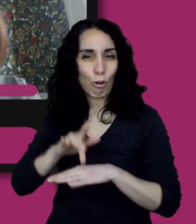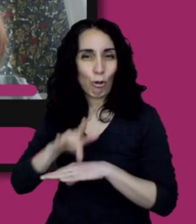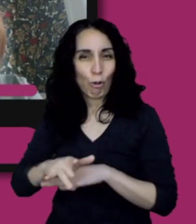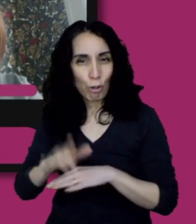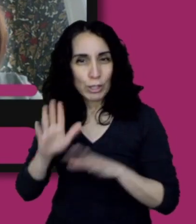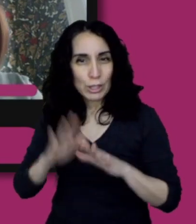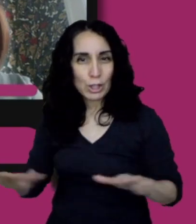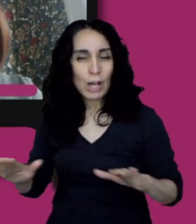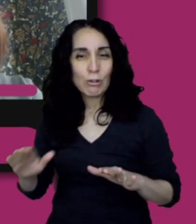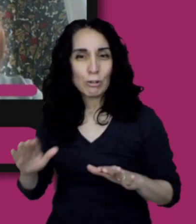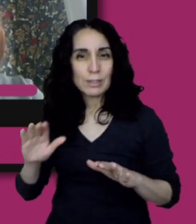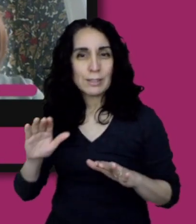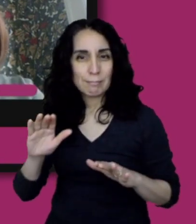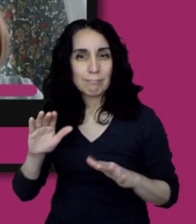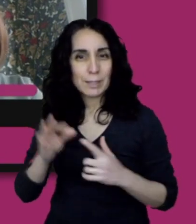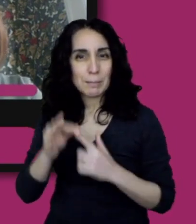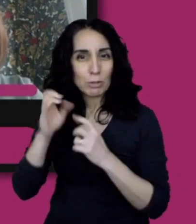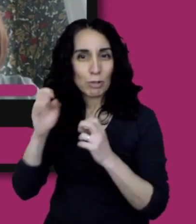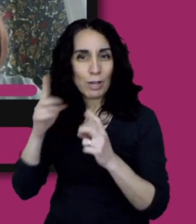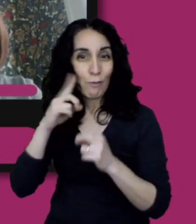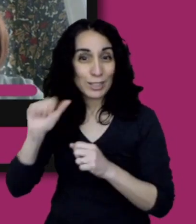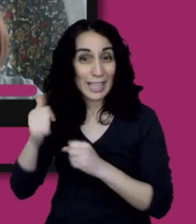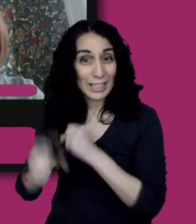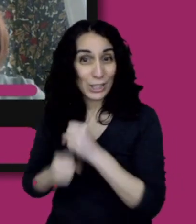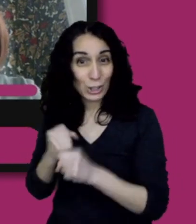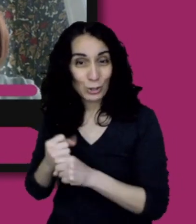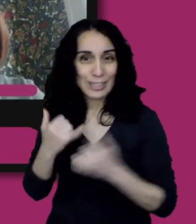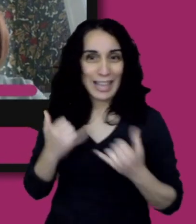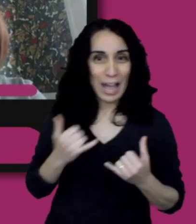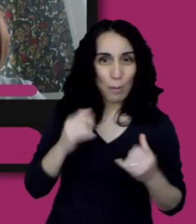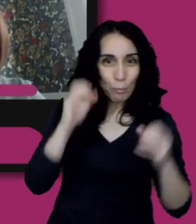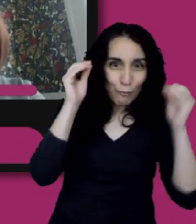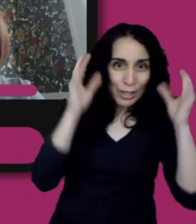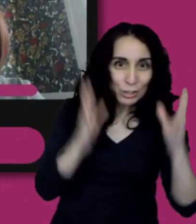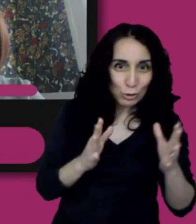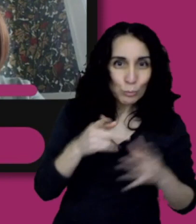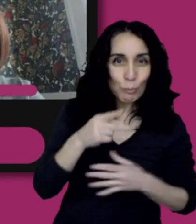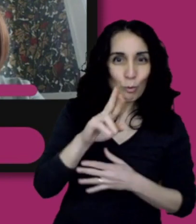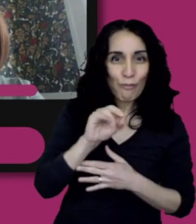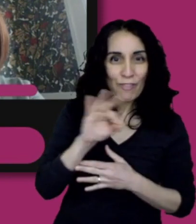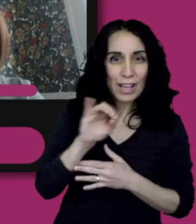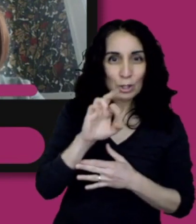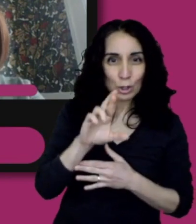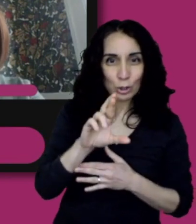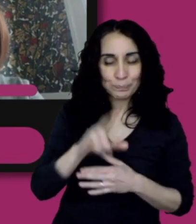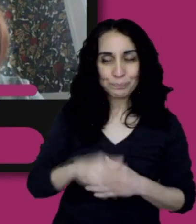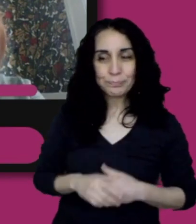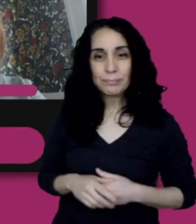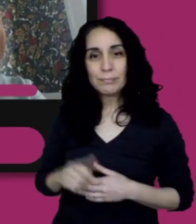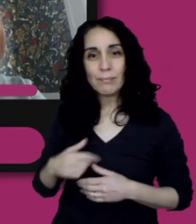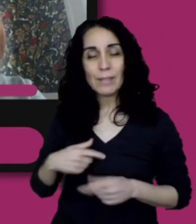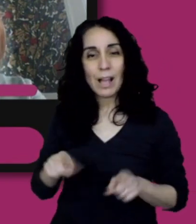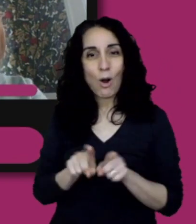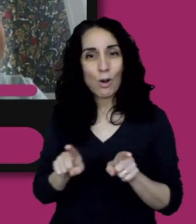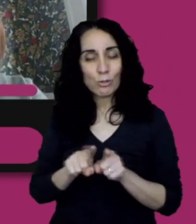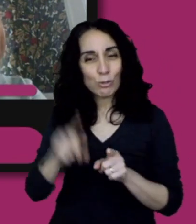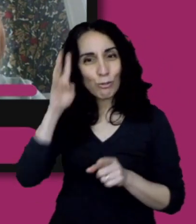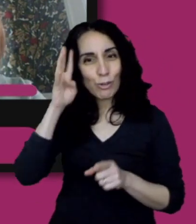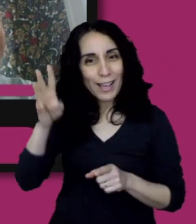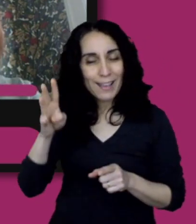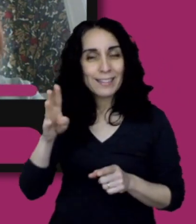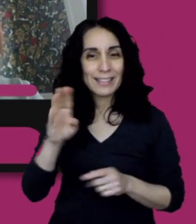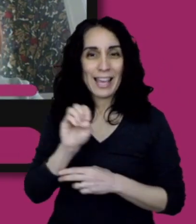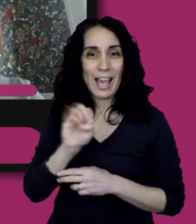childhood special ed. And I am the creator of Effortless Art Crayons.